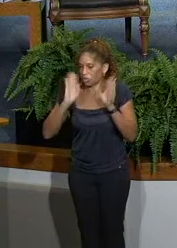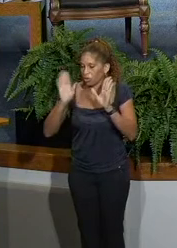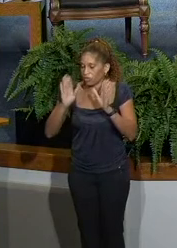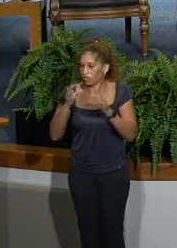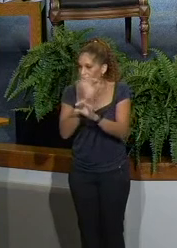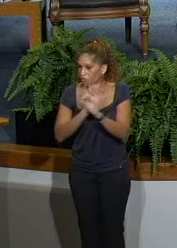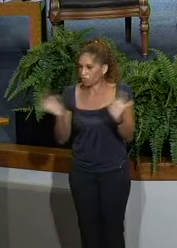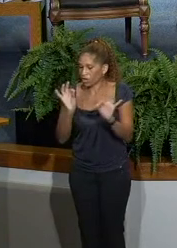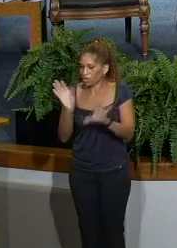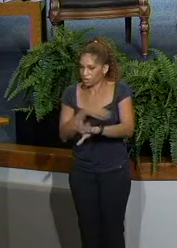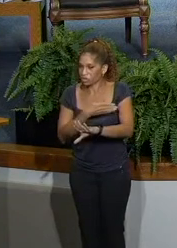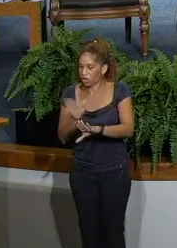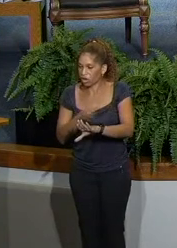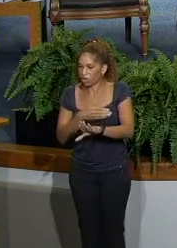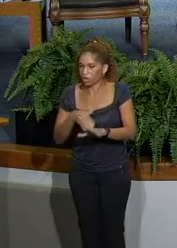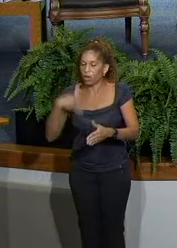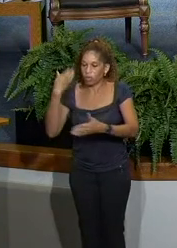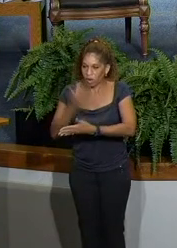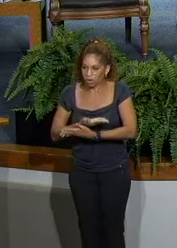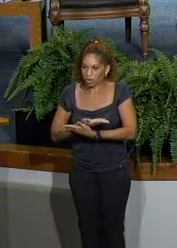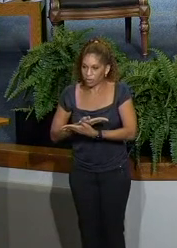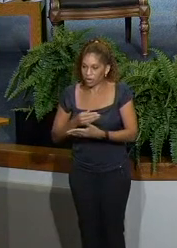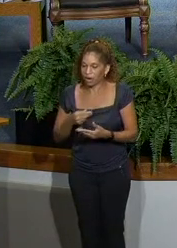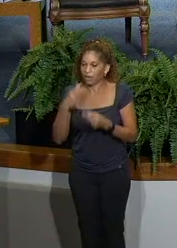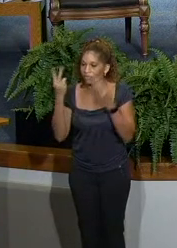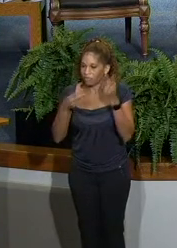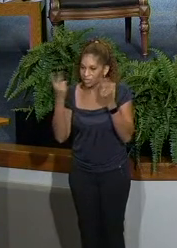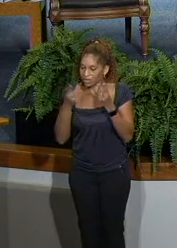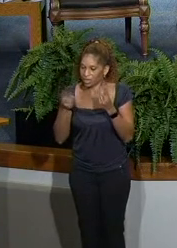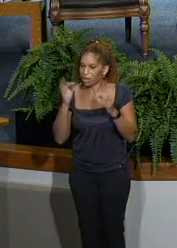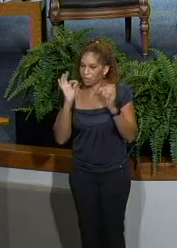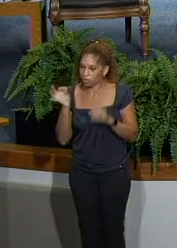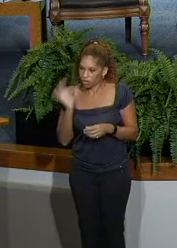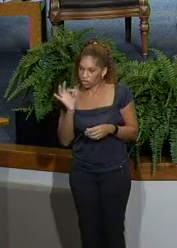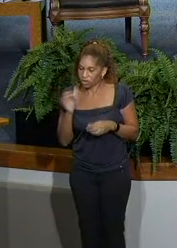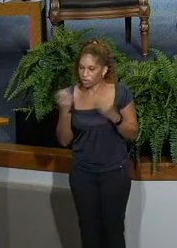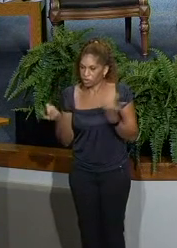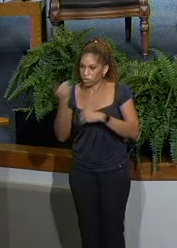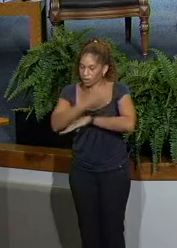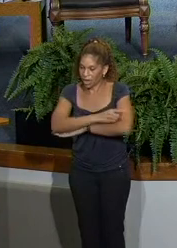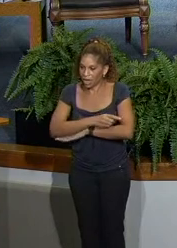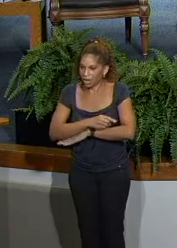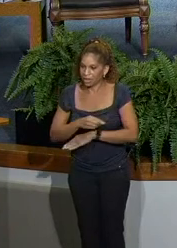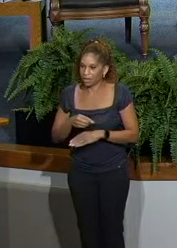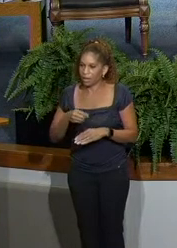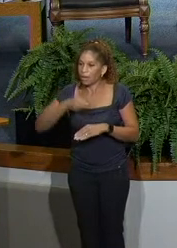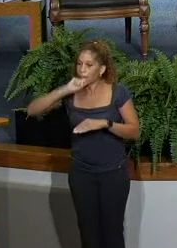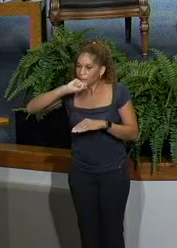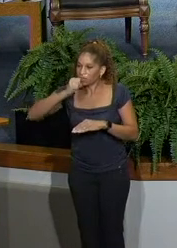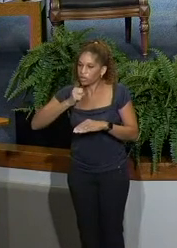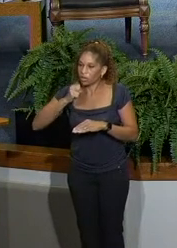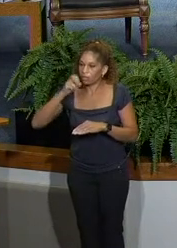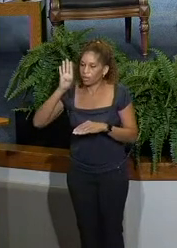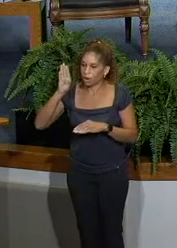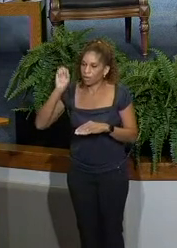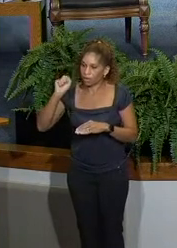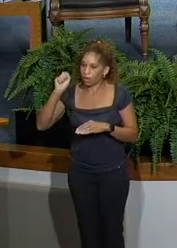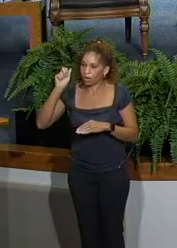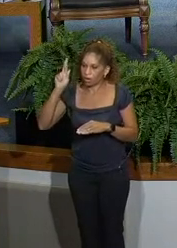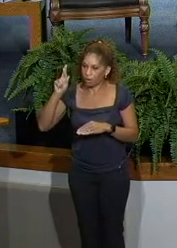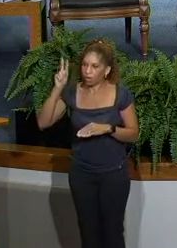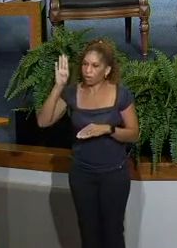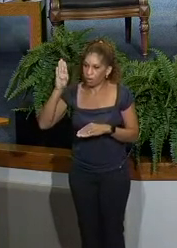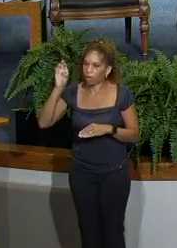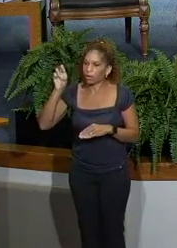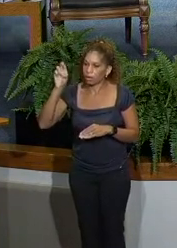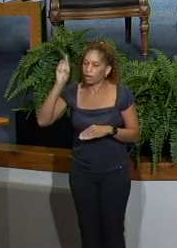me in welcoming our guest preacher for today, none other than Bishop William J. Barber II. Can we